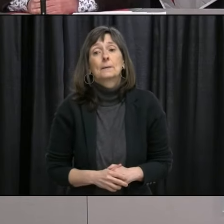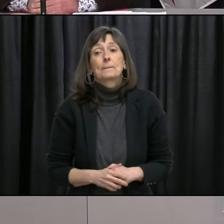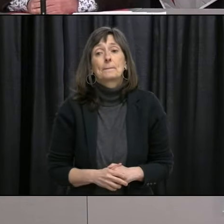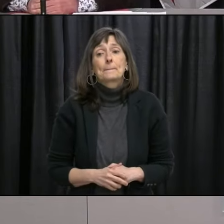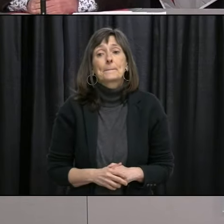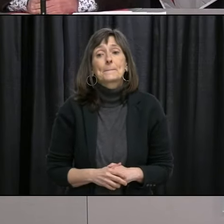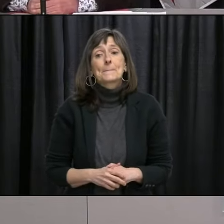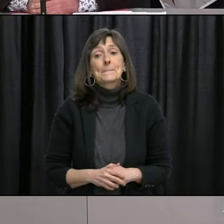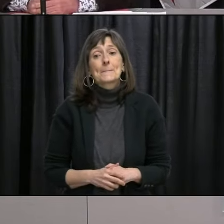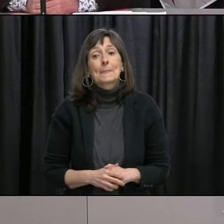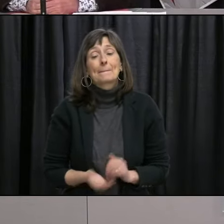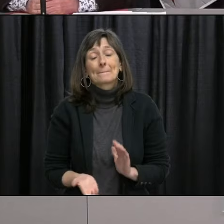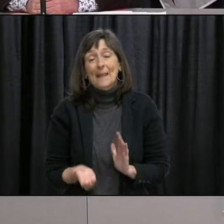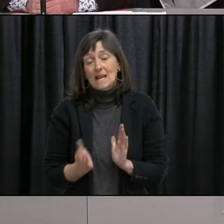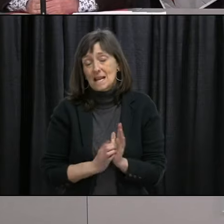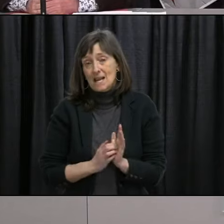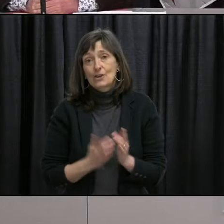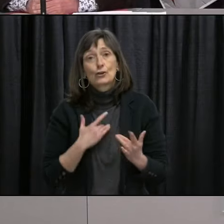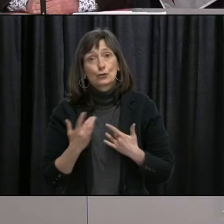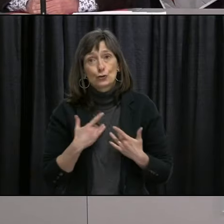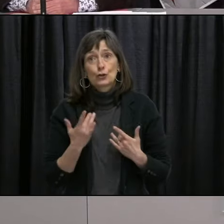So the concern is more about the